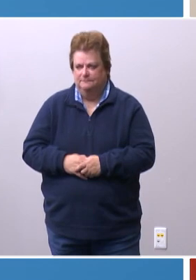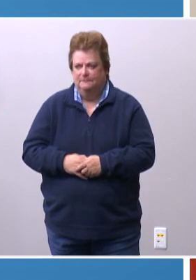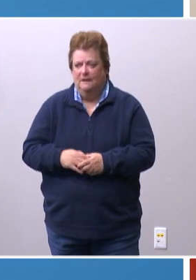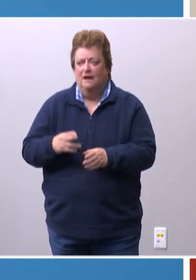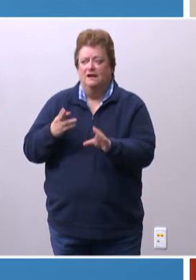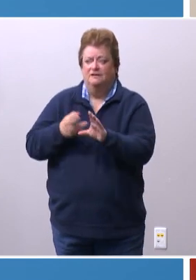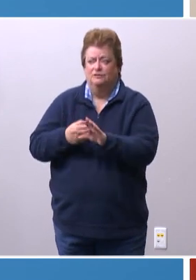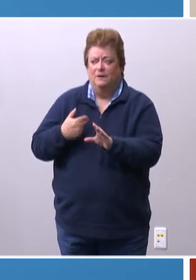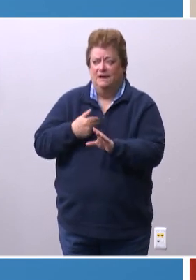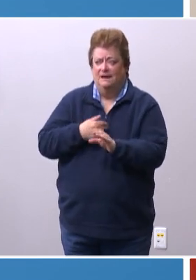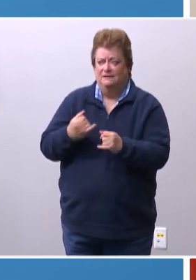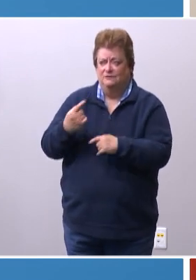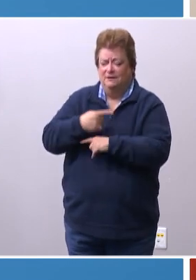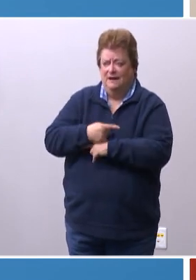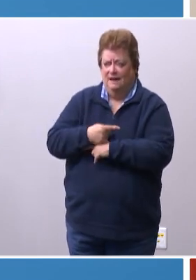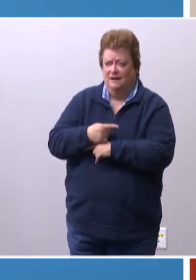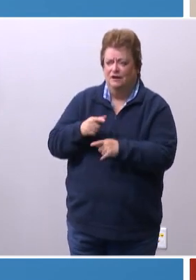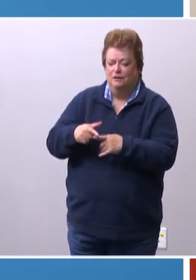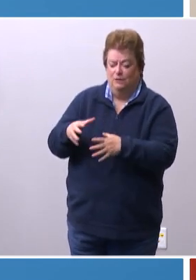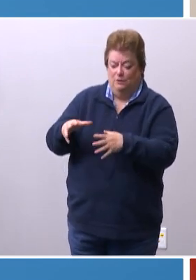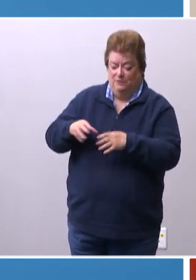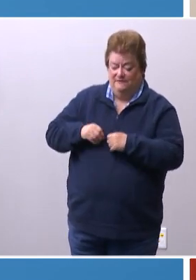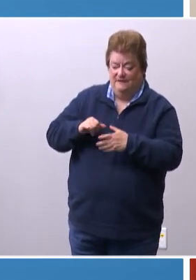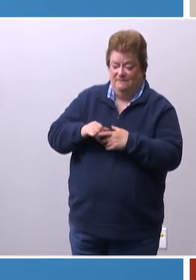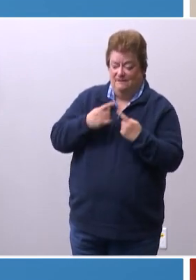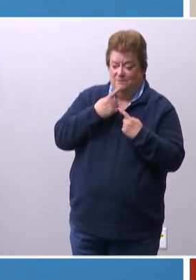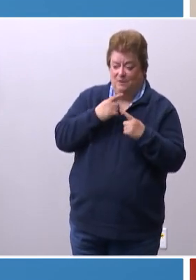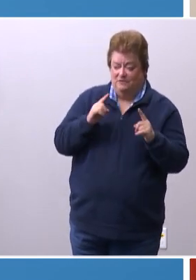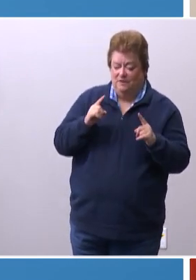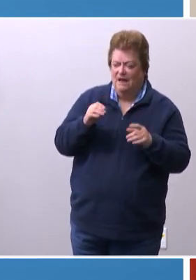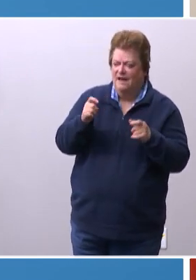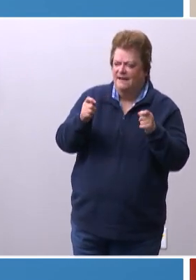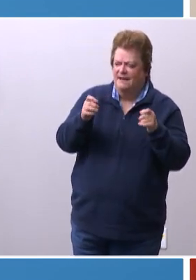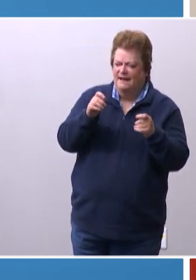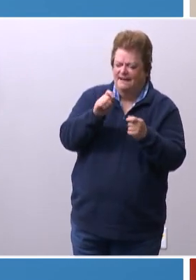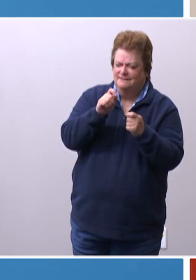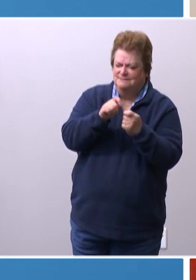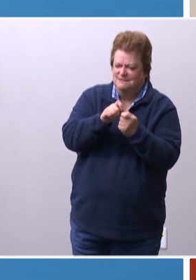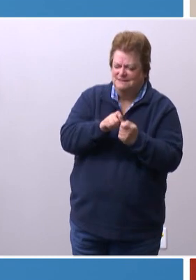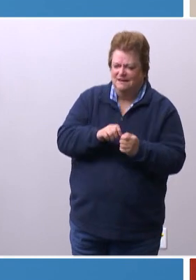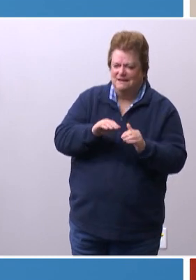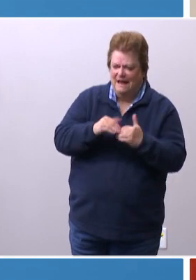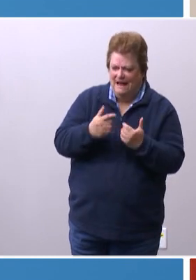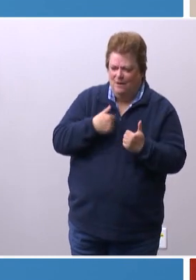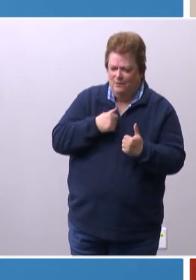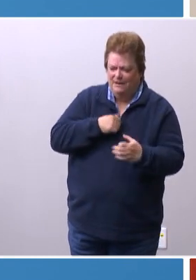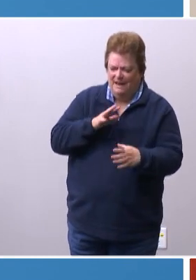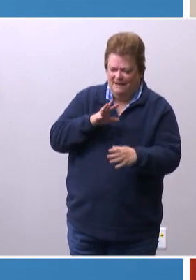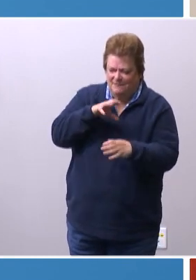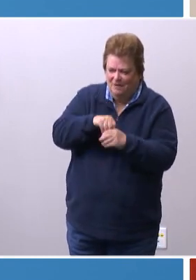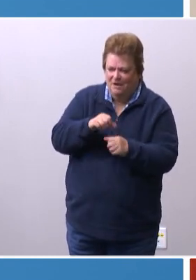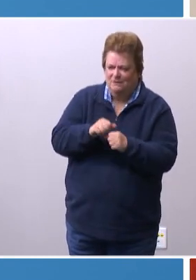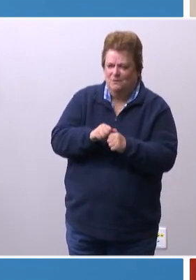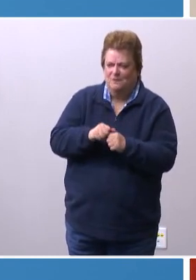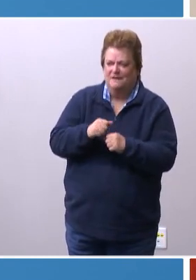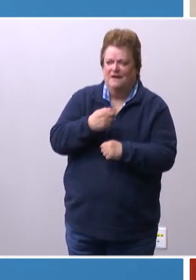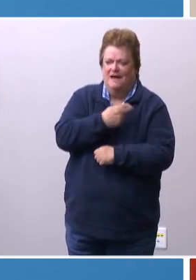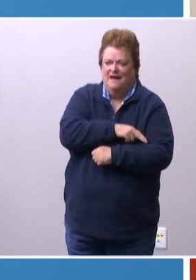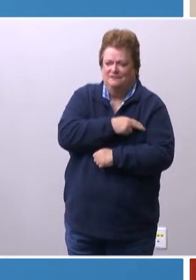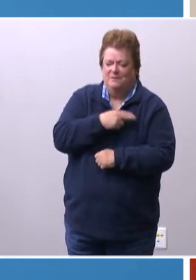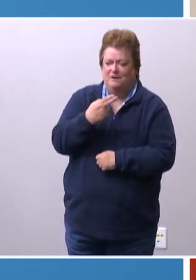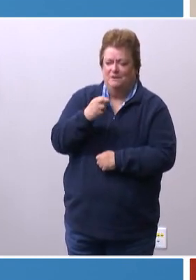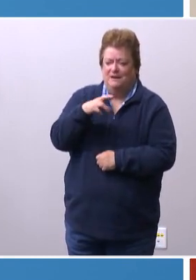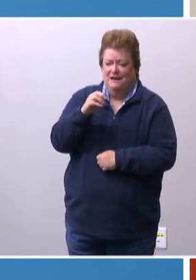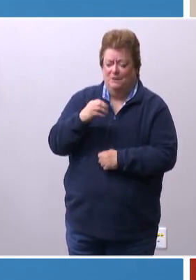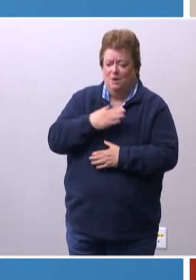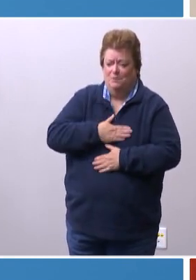Joining us today to receive the proclamation and with more details on how we can all participate in Hospital Hero Appreciation Week is Kim